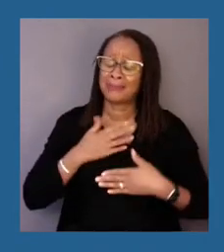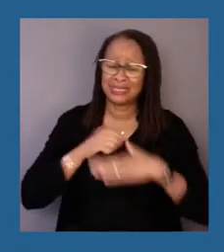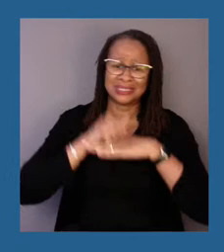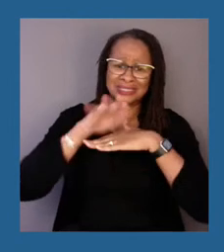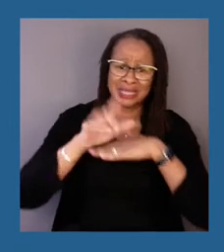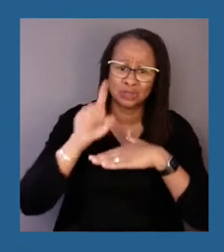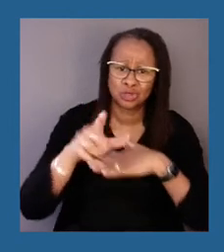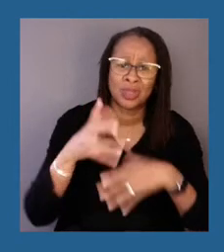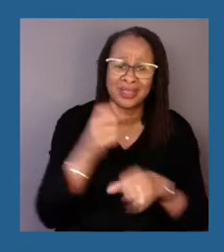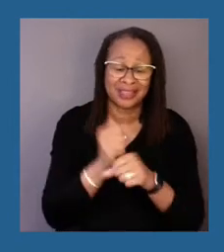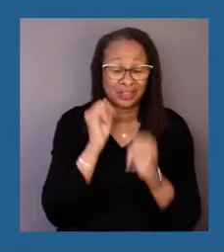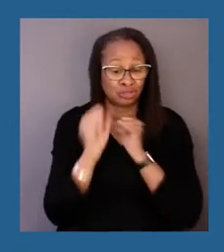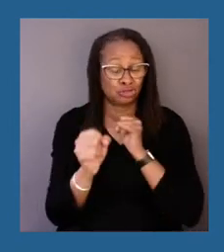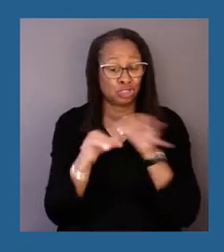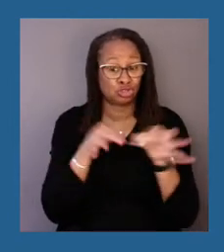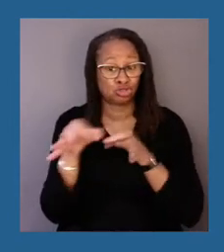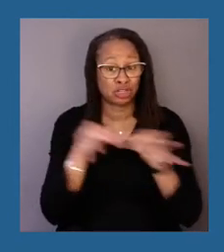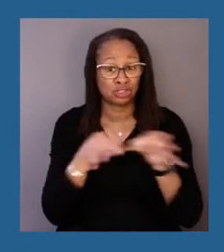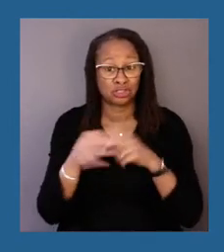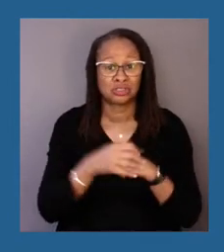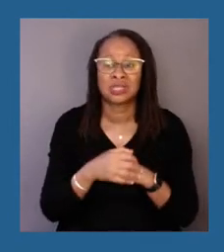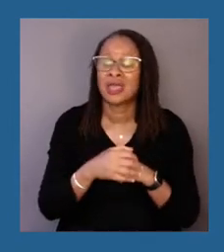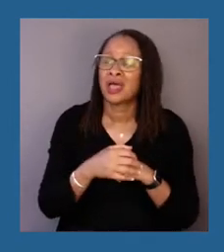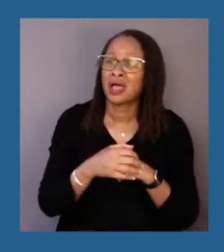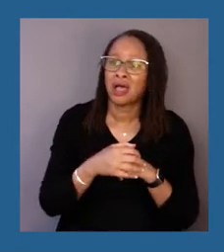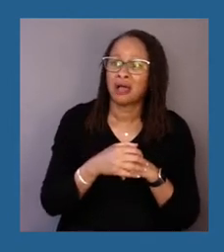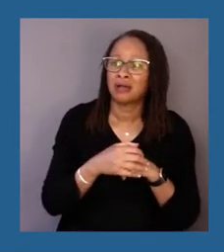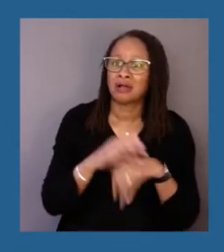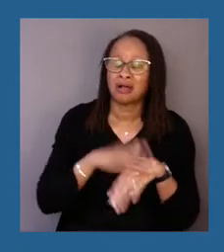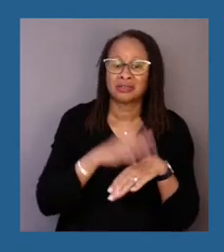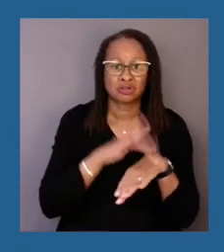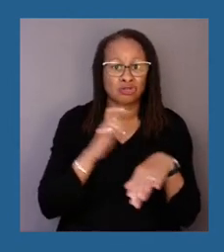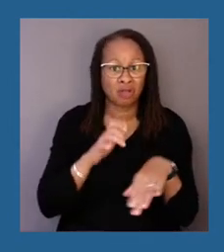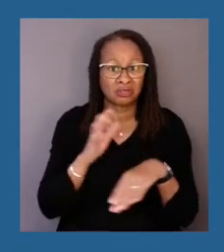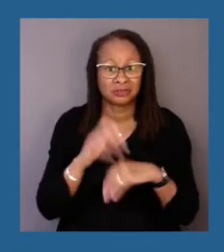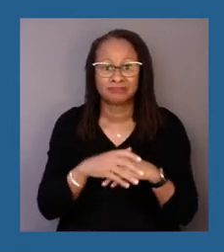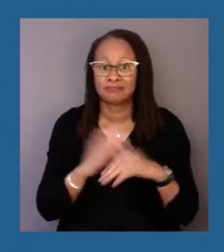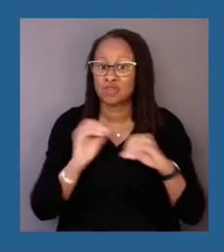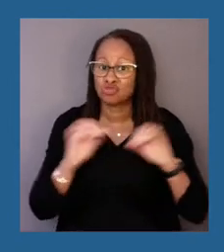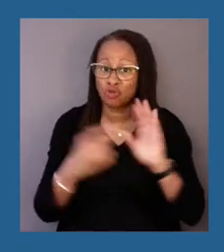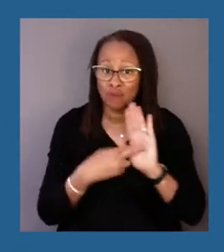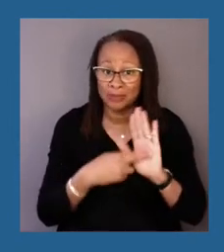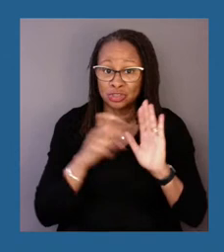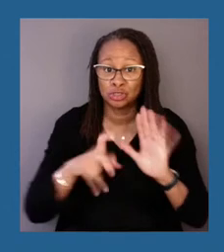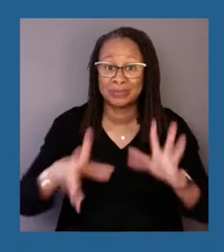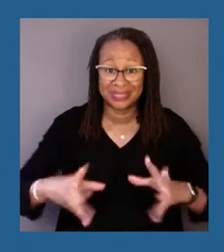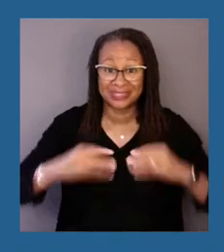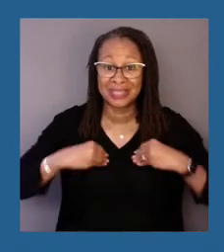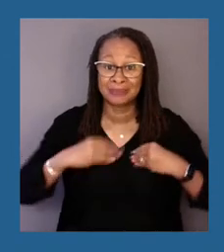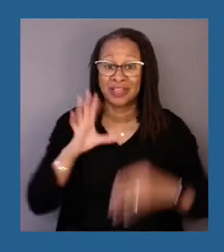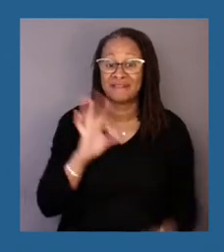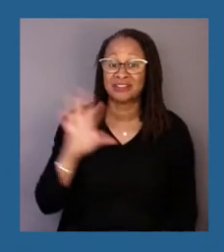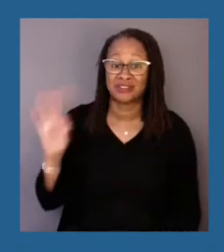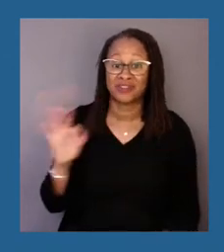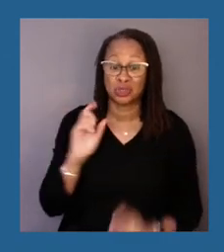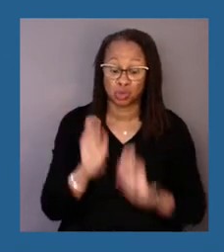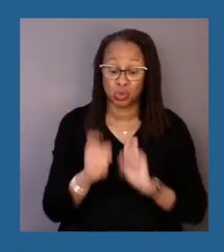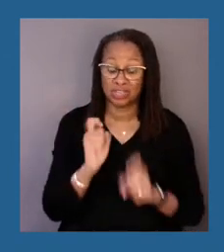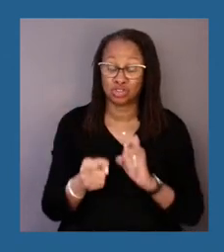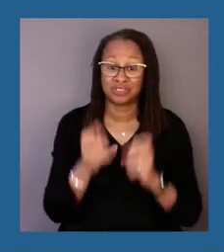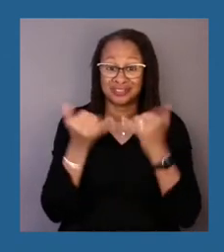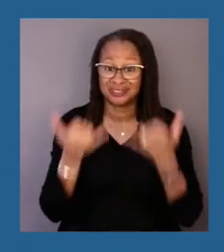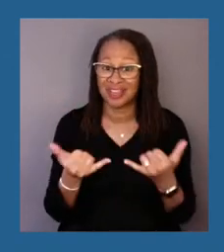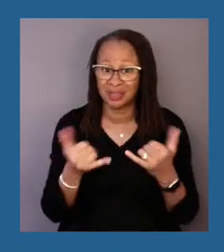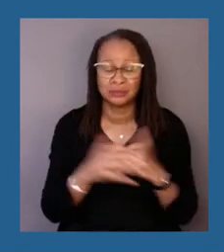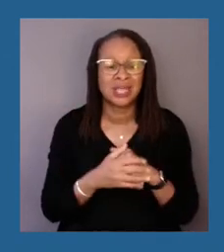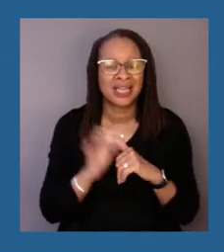helps on calling your rep. No representative should be accepting fossil fuel donations at this point. That's